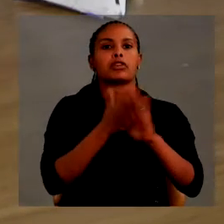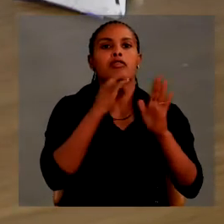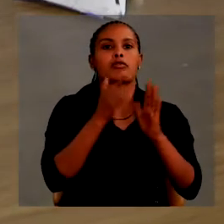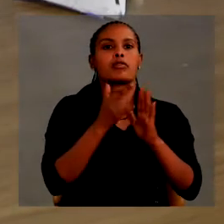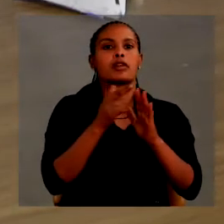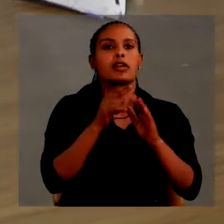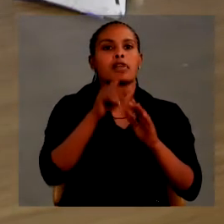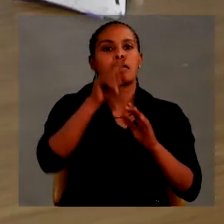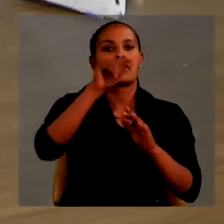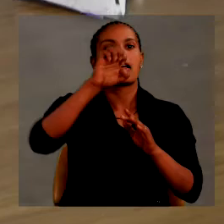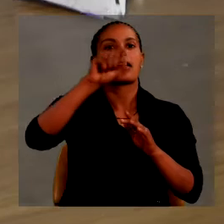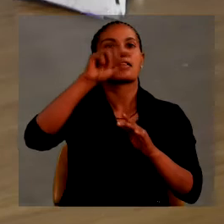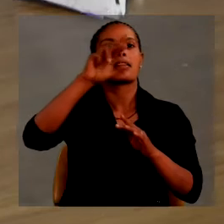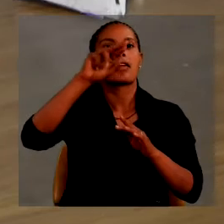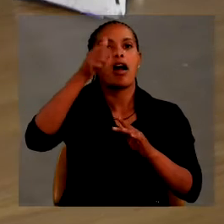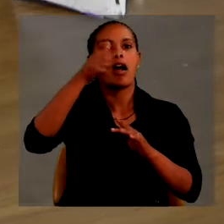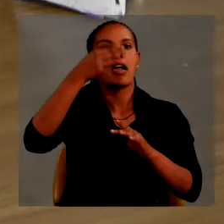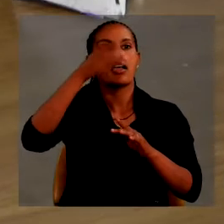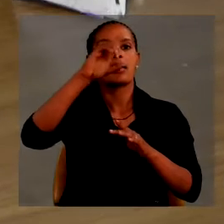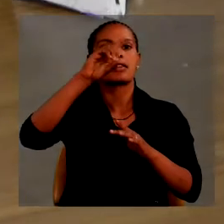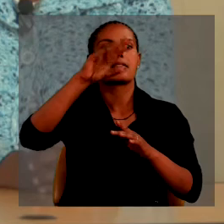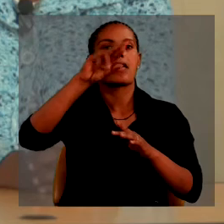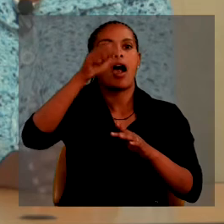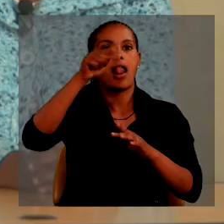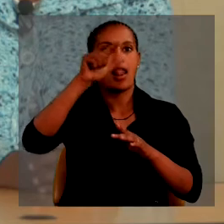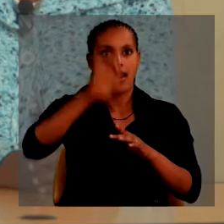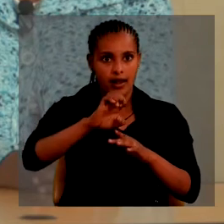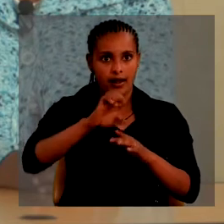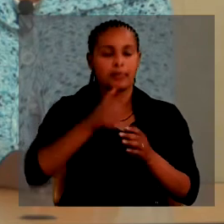of a tetrahedron. So